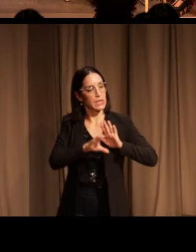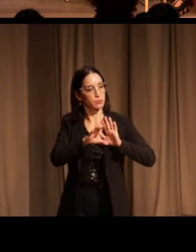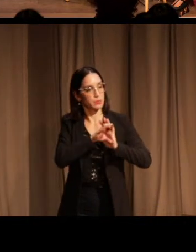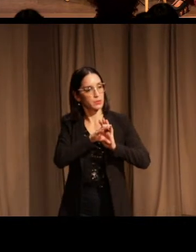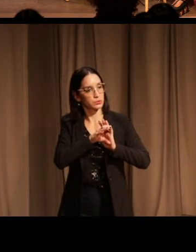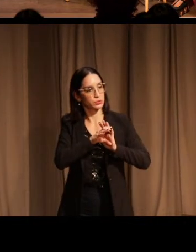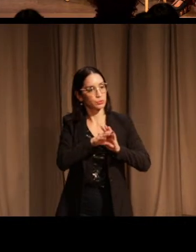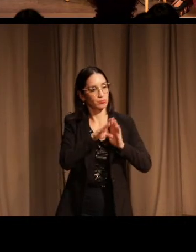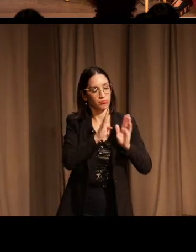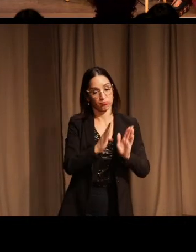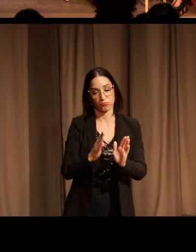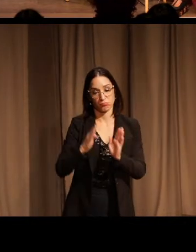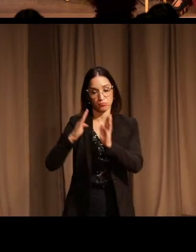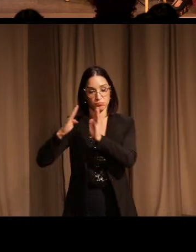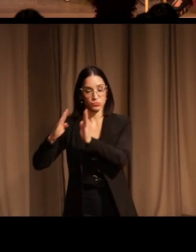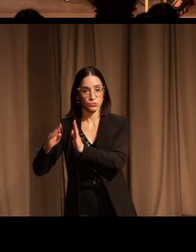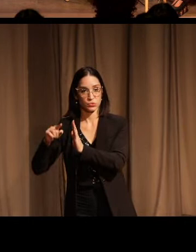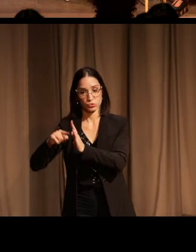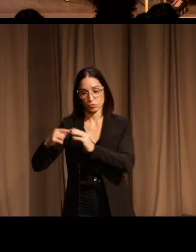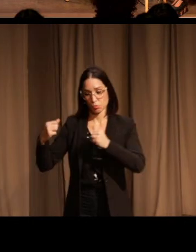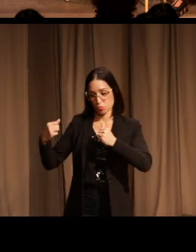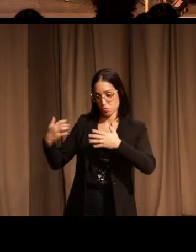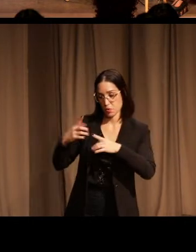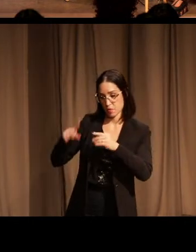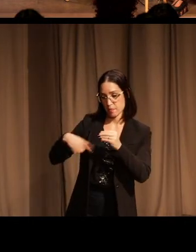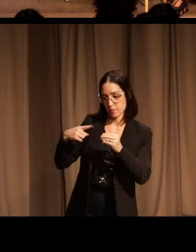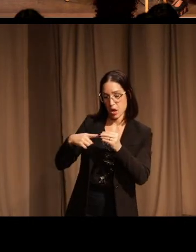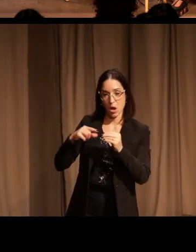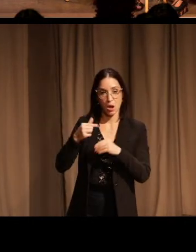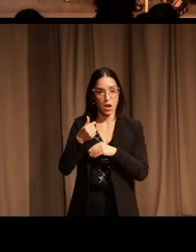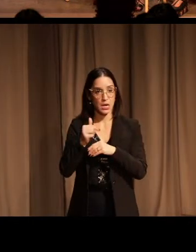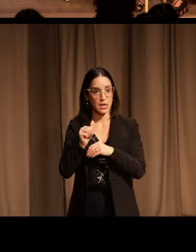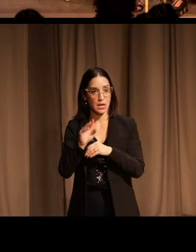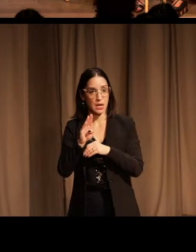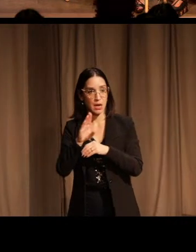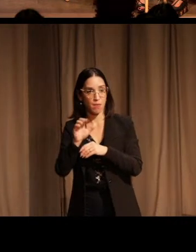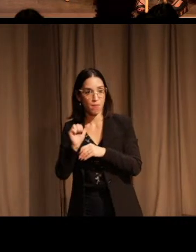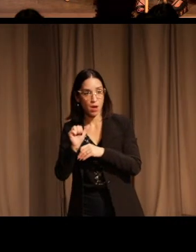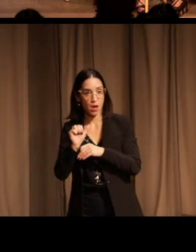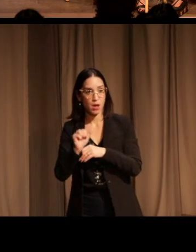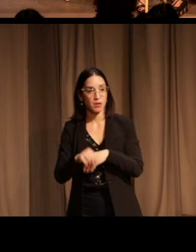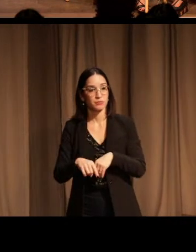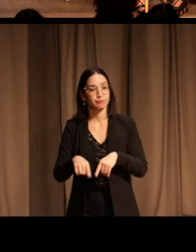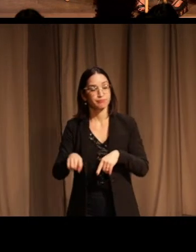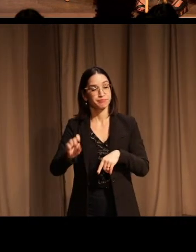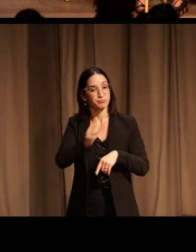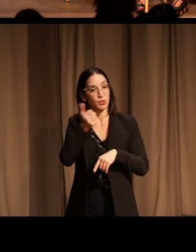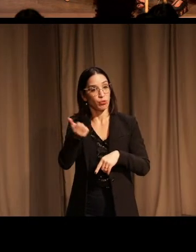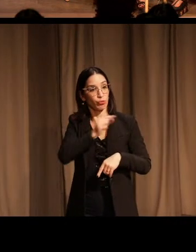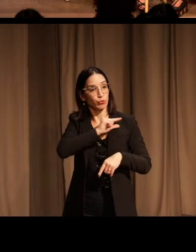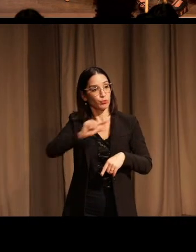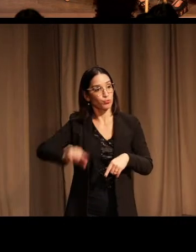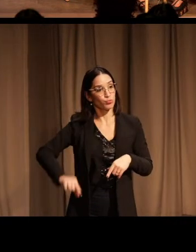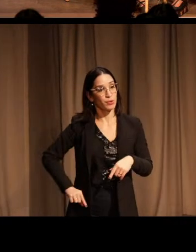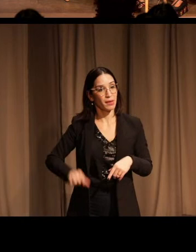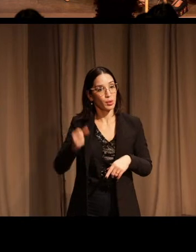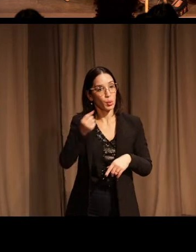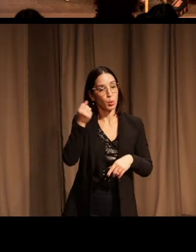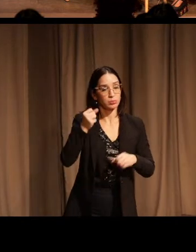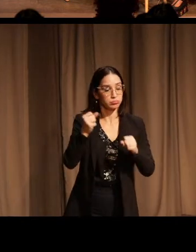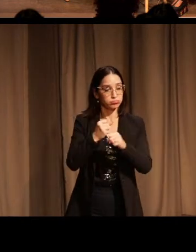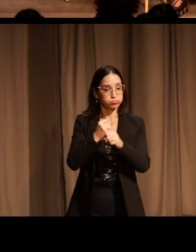a balaclava. The Queen of Pentacles is holding a grenade, and thus